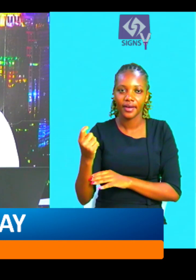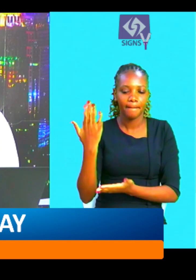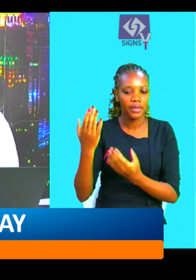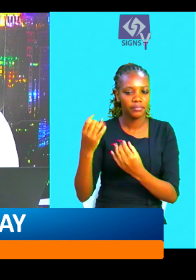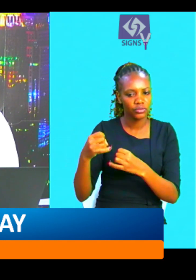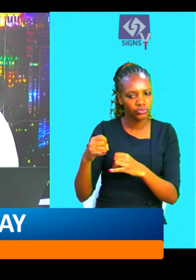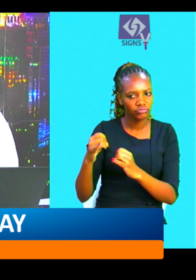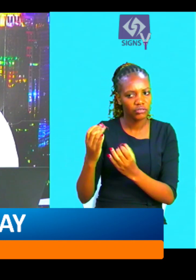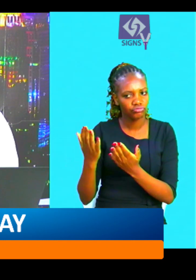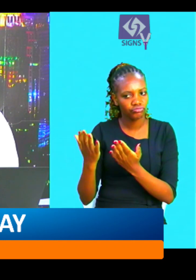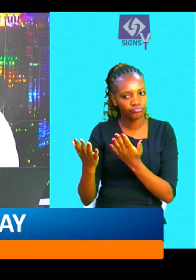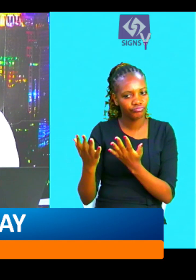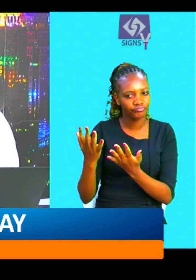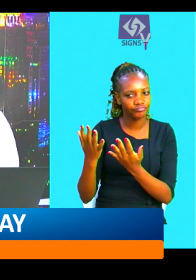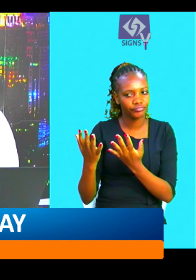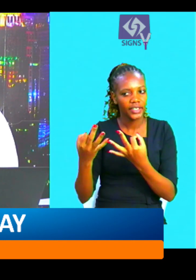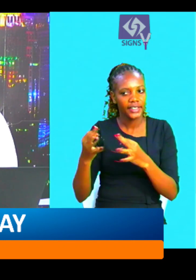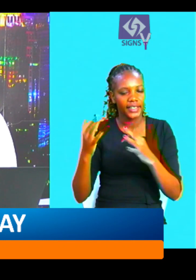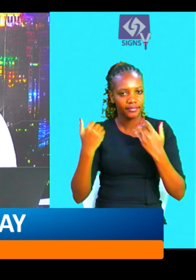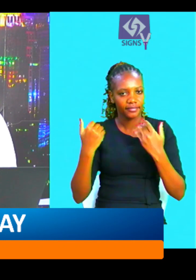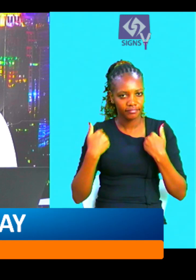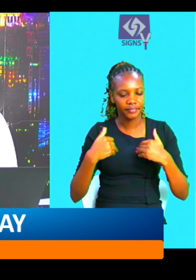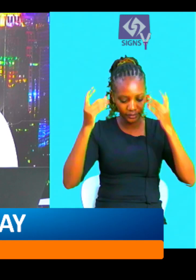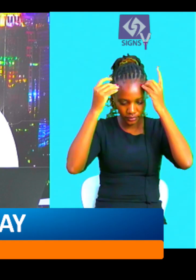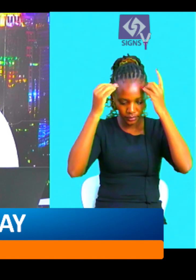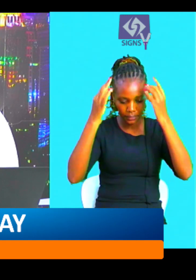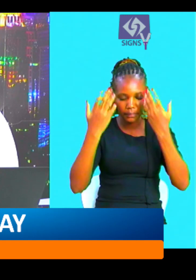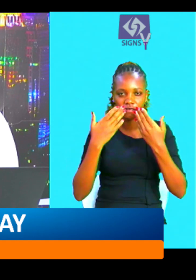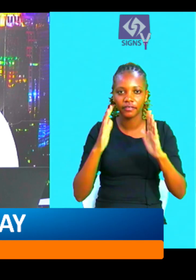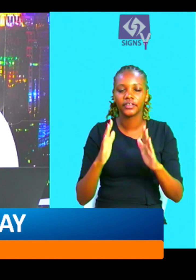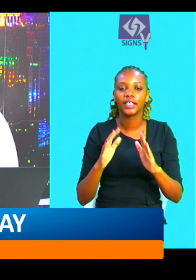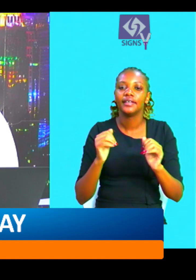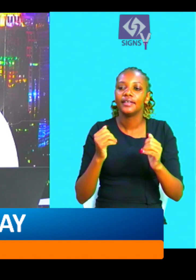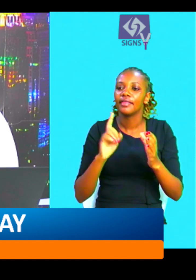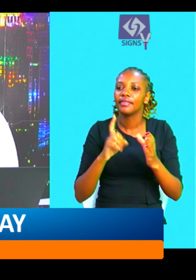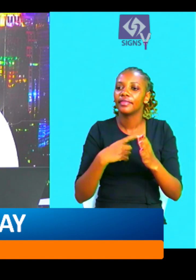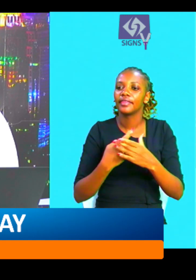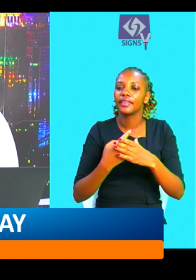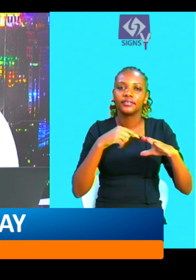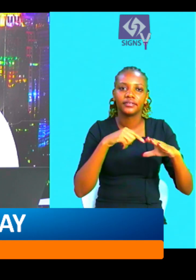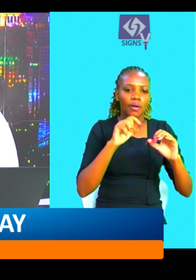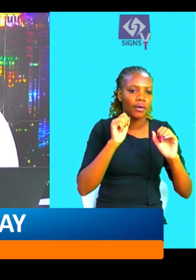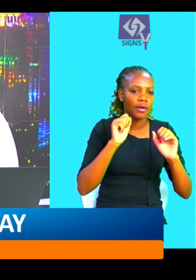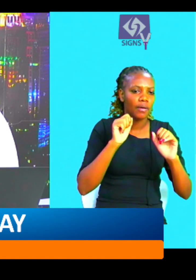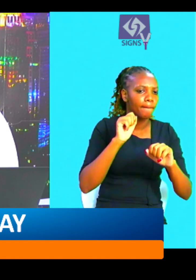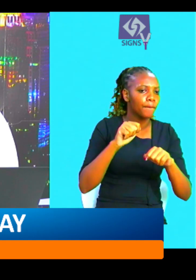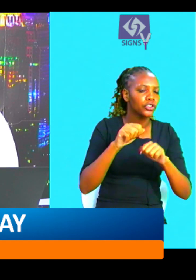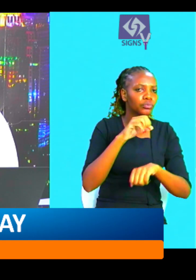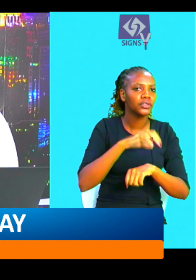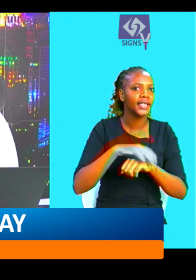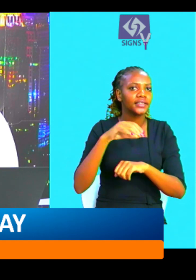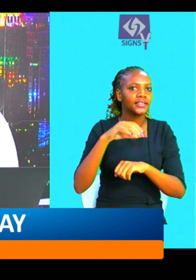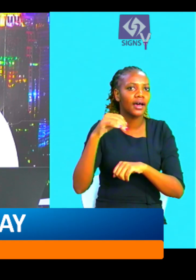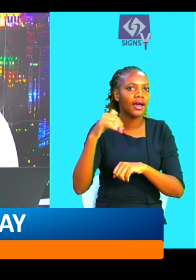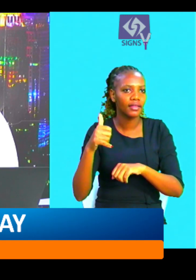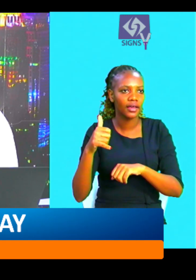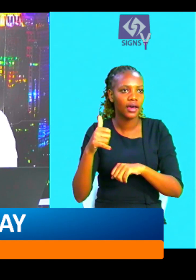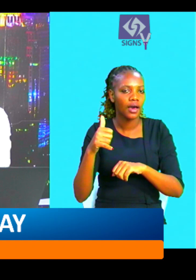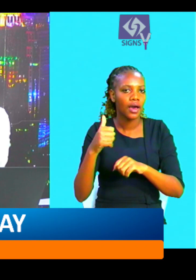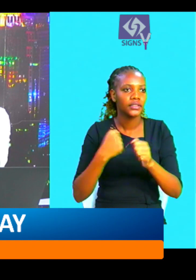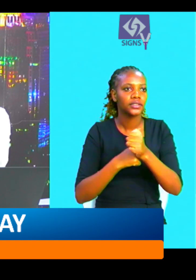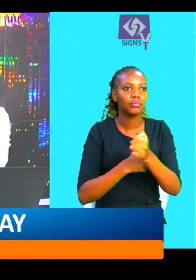is a little bit confident? Because when I look at it, and from my point of view, I think he would have already made this move,